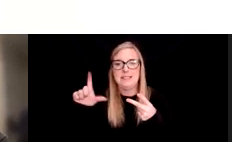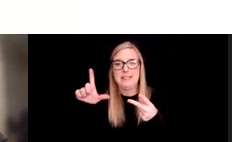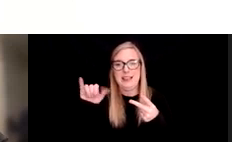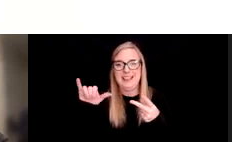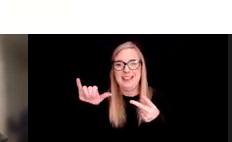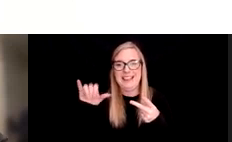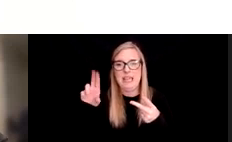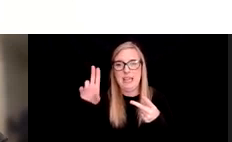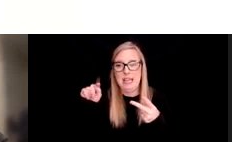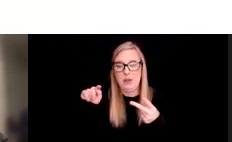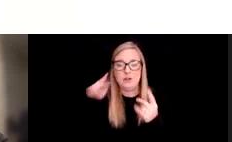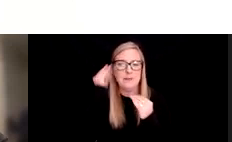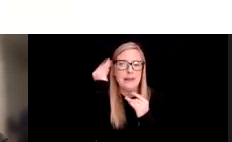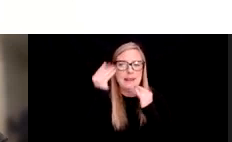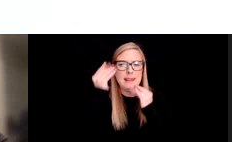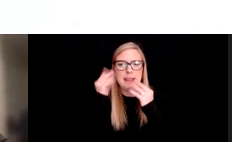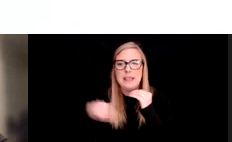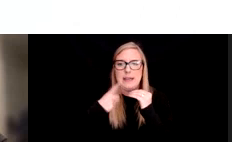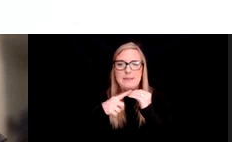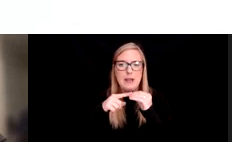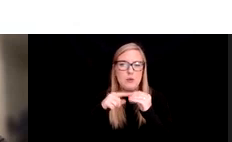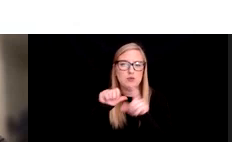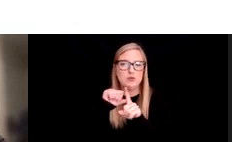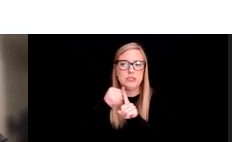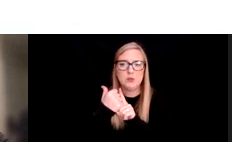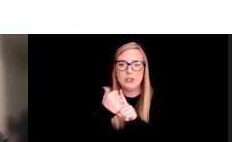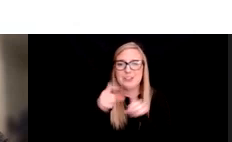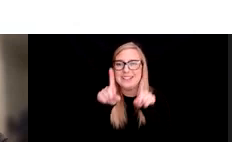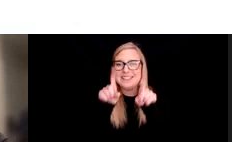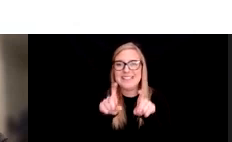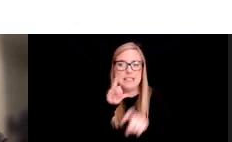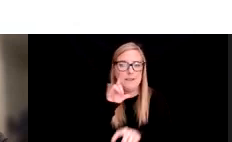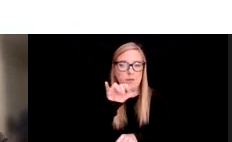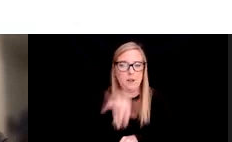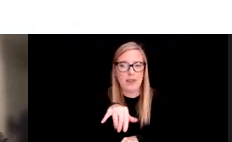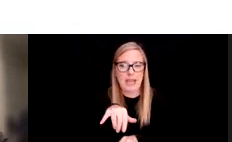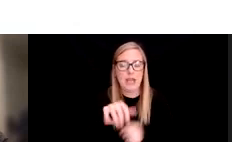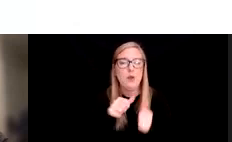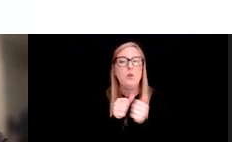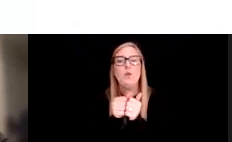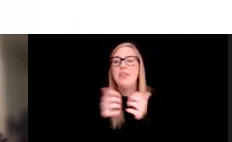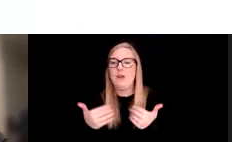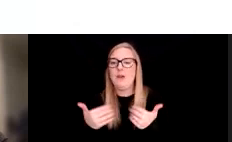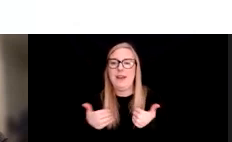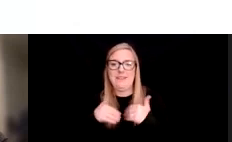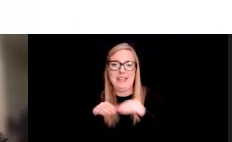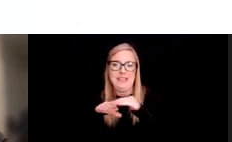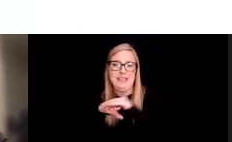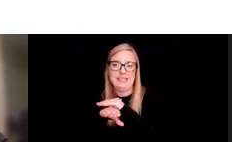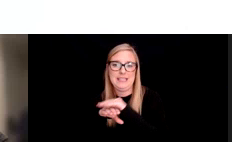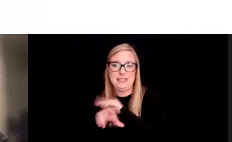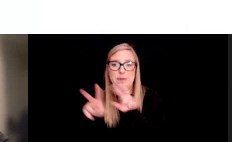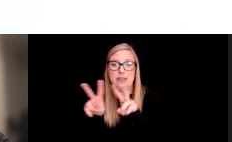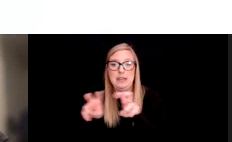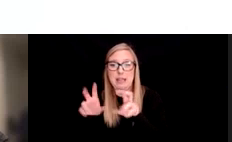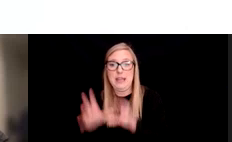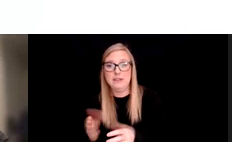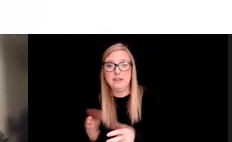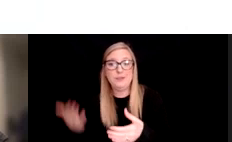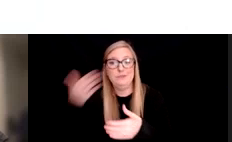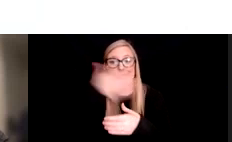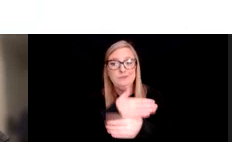through those situations and test for them without having an accessibility analyst have to be the one to come in and test